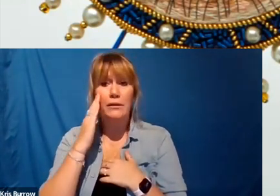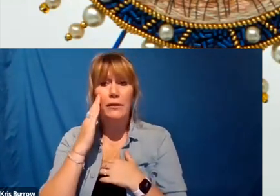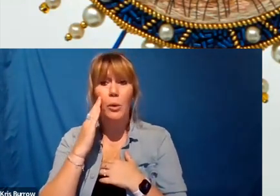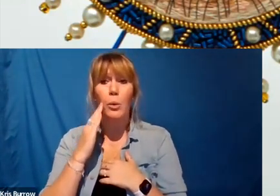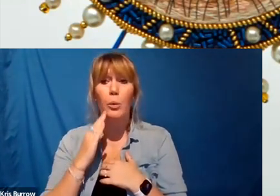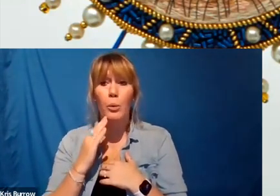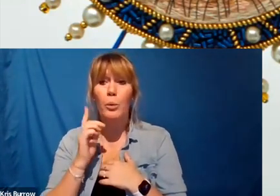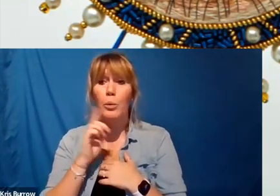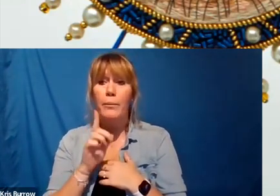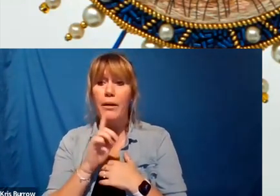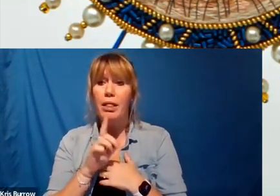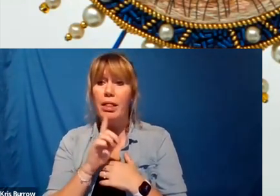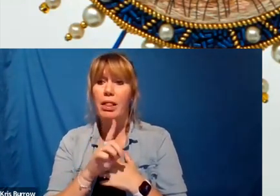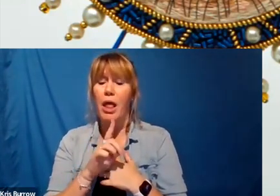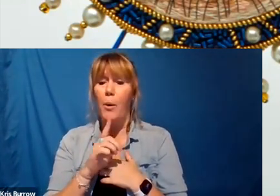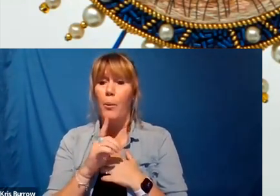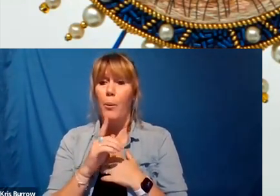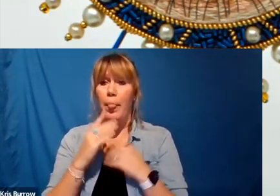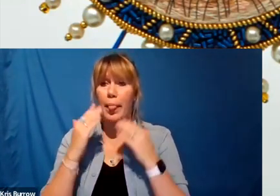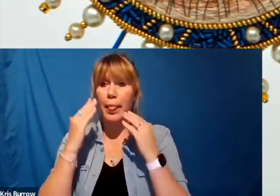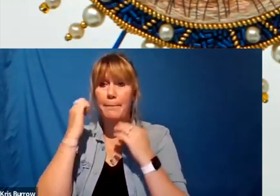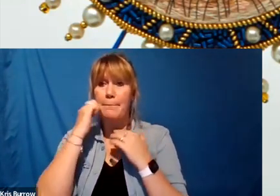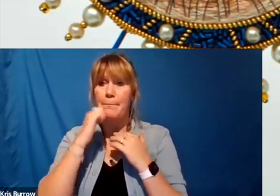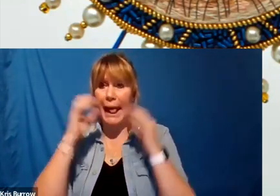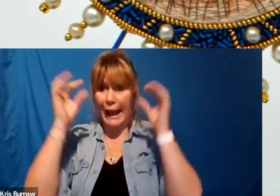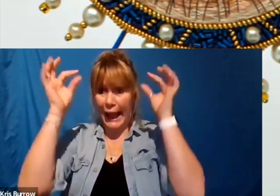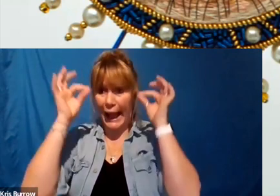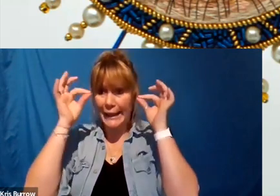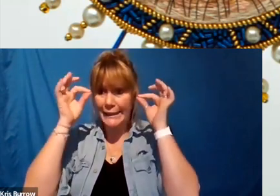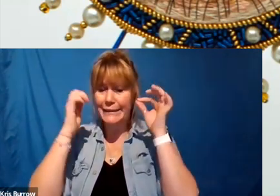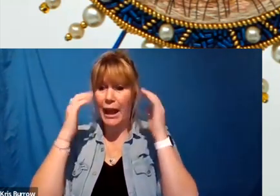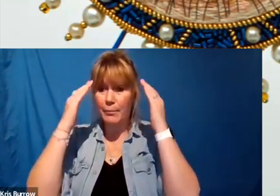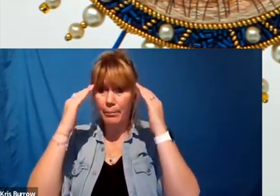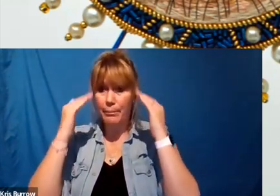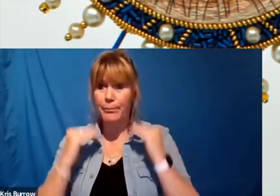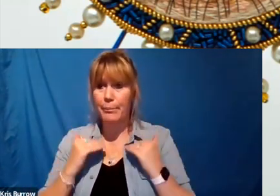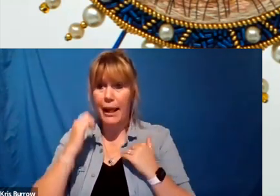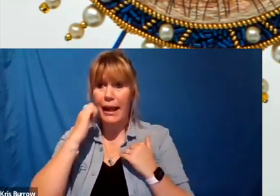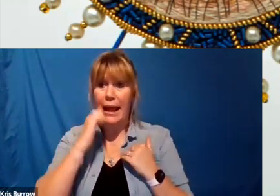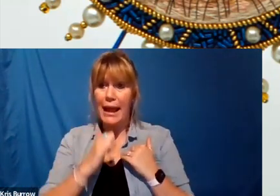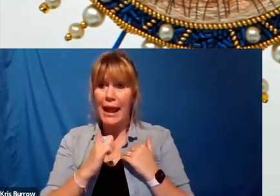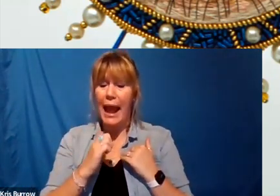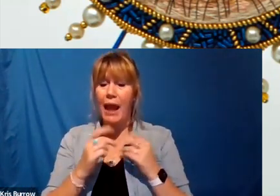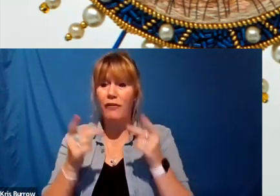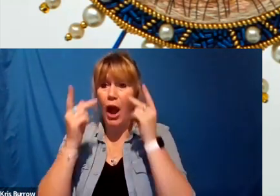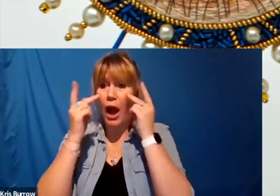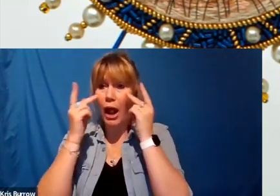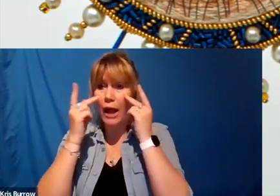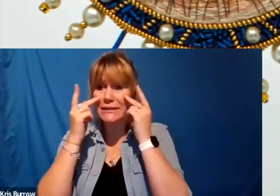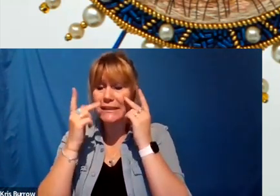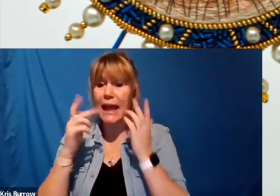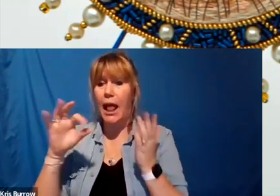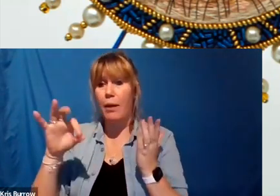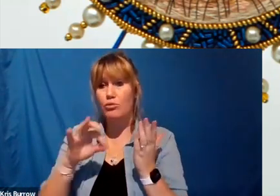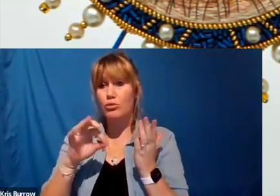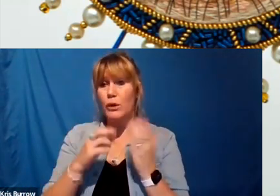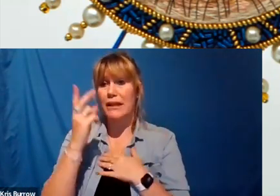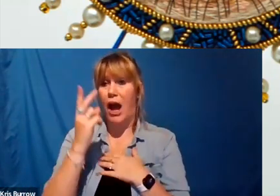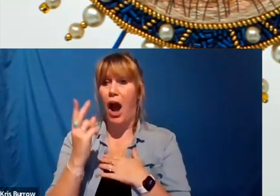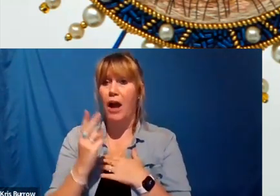hat with long dark hair and wearing glasses. And I'm an embroidery artist based in Edinburgh.